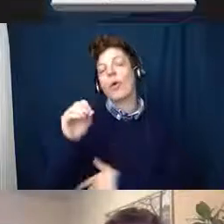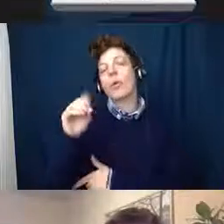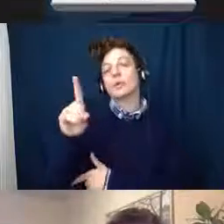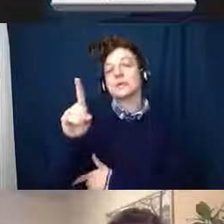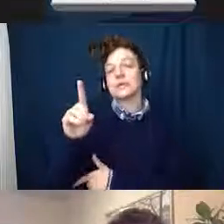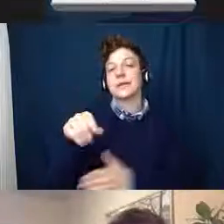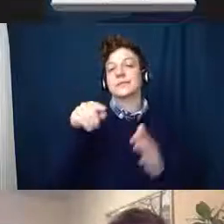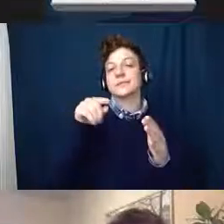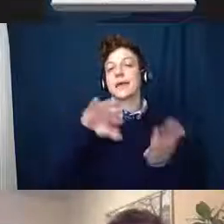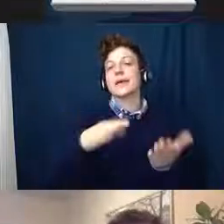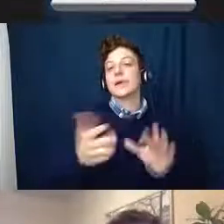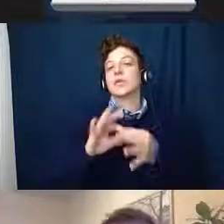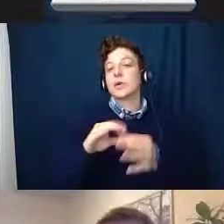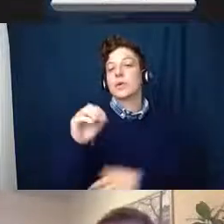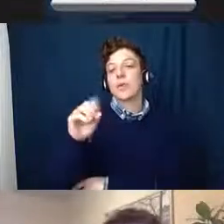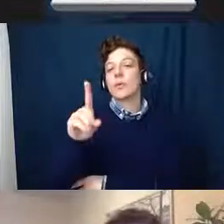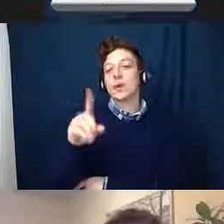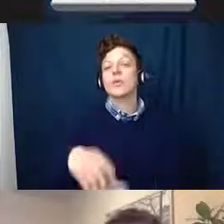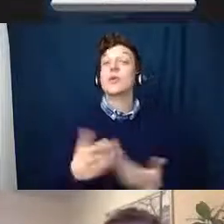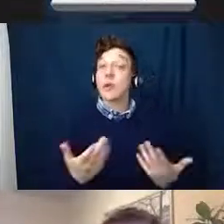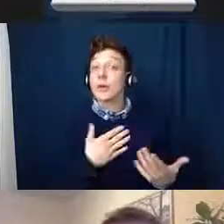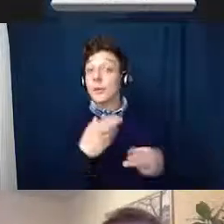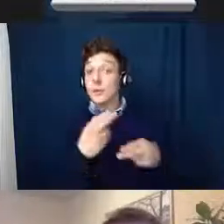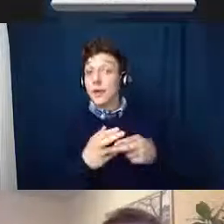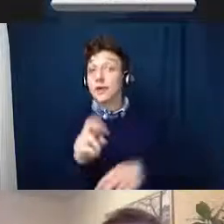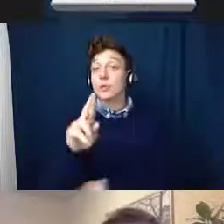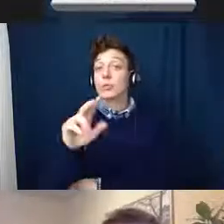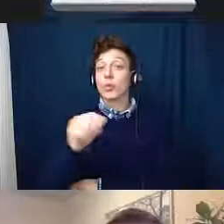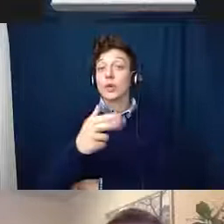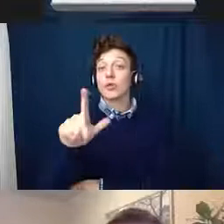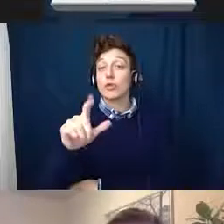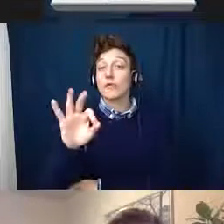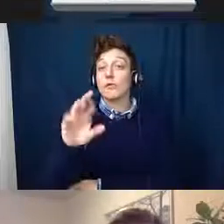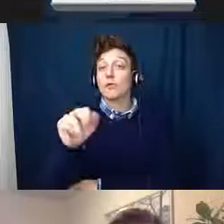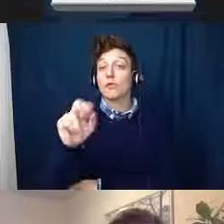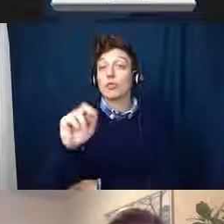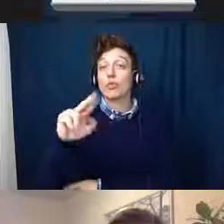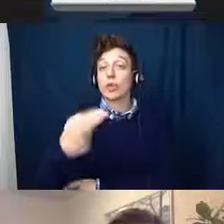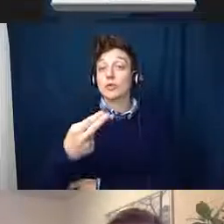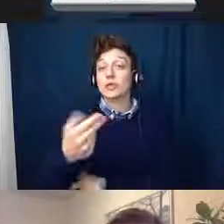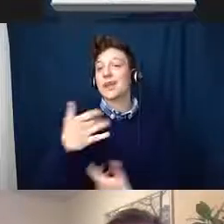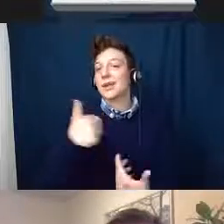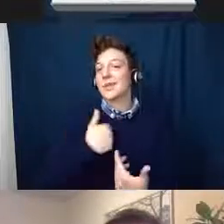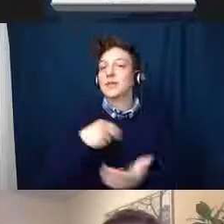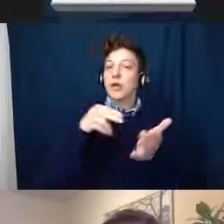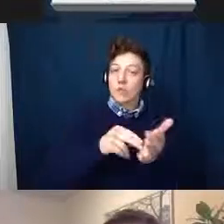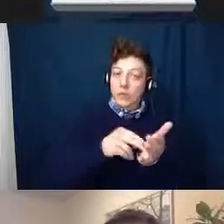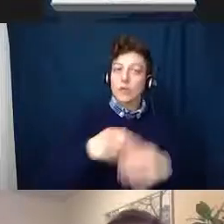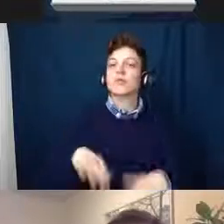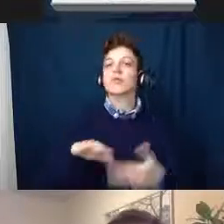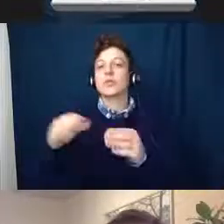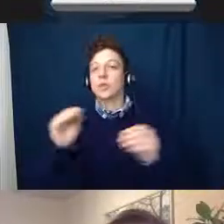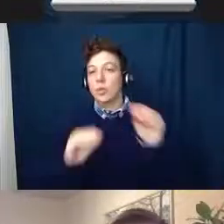so as Sarah mentioned, my name is Rachel French. I'm a nurse and I'm a community organizer here in Philly with Soul Collective, and I'm also